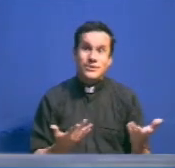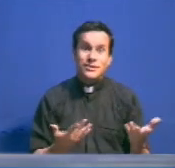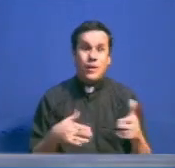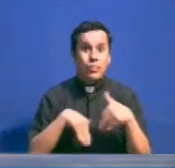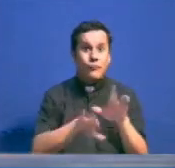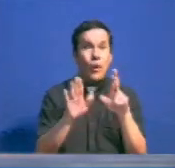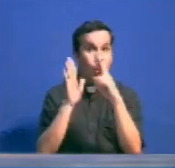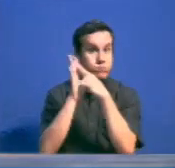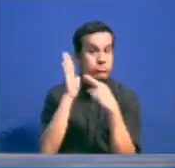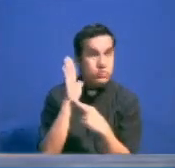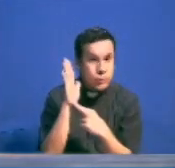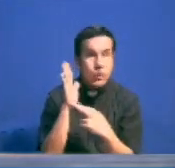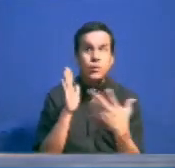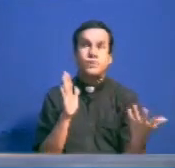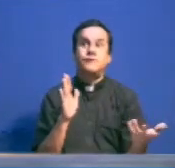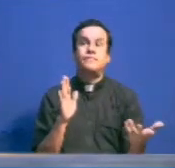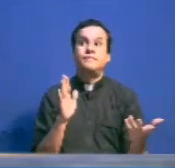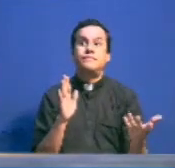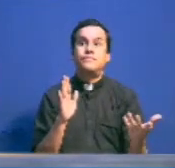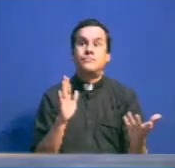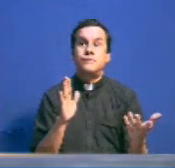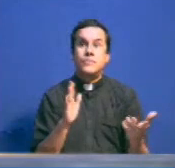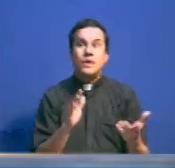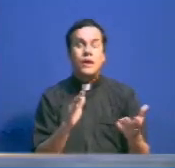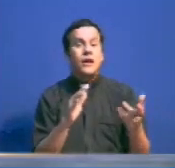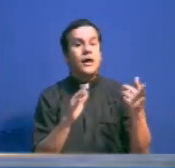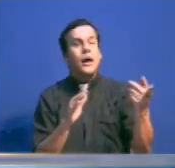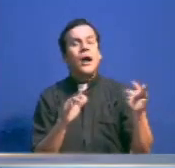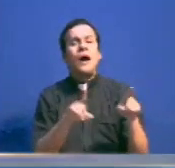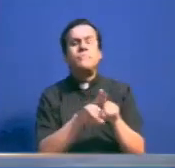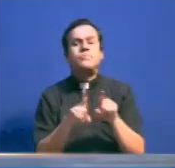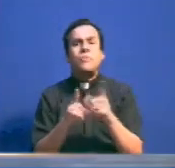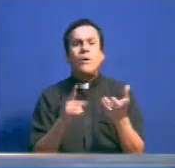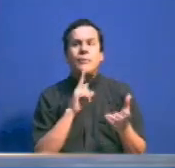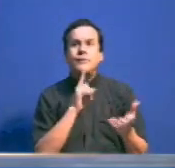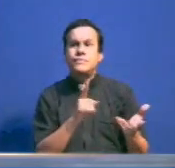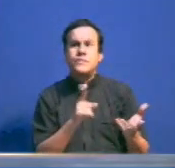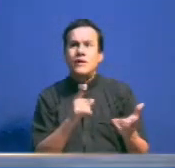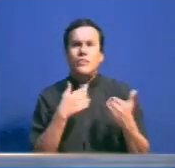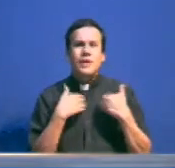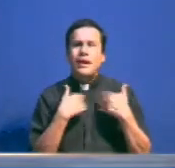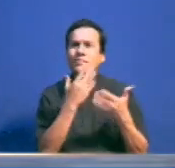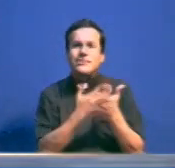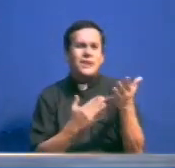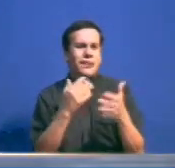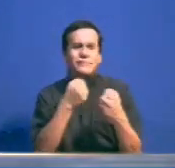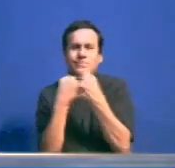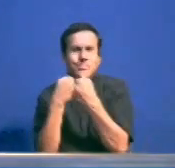regulations. Mzee wa mtaa yuko, lakini tunaambiwa kuna tatizo fulani fulani huko sehemu za